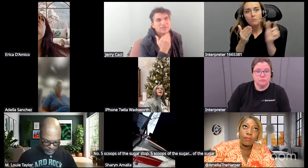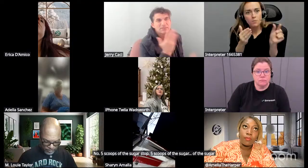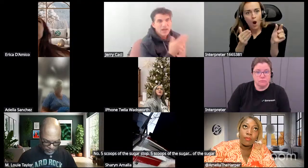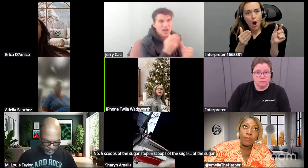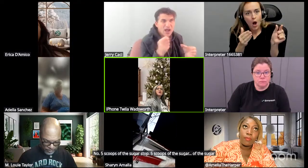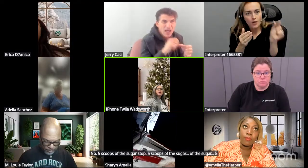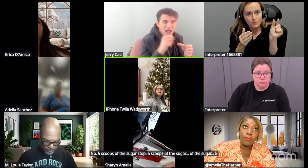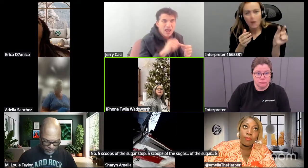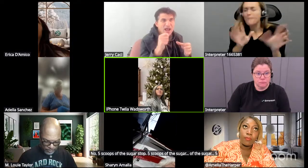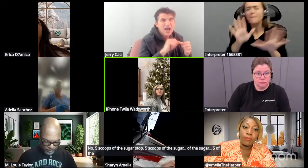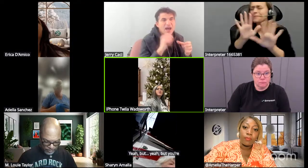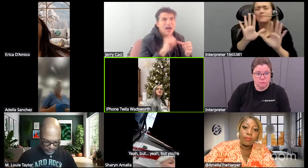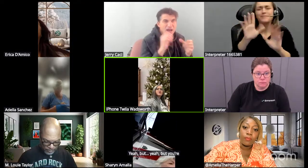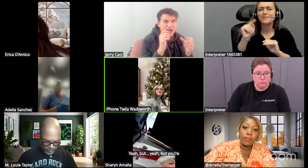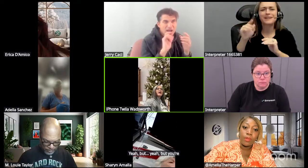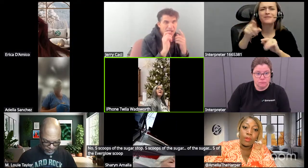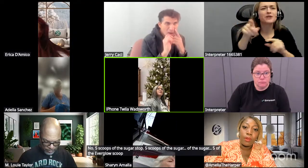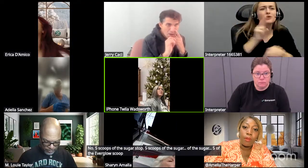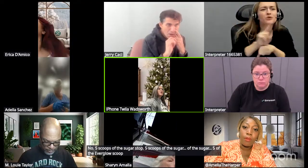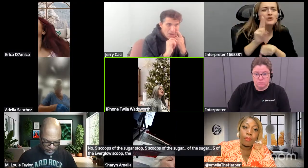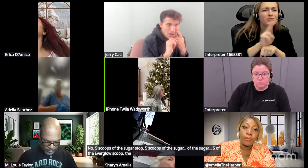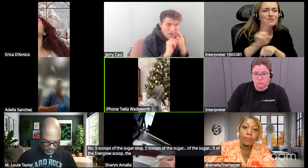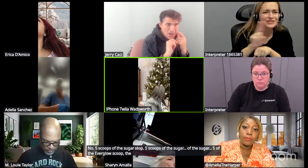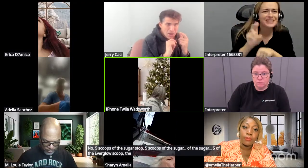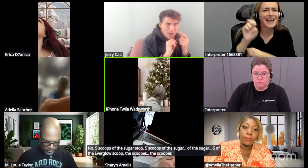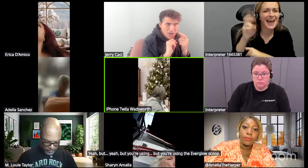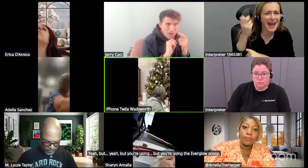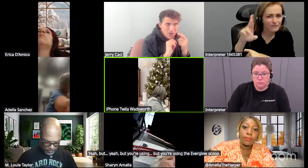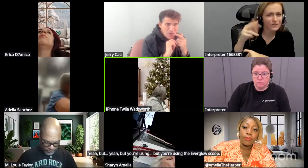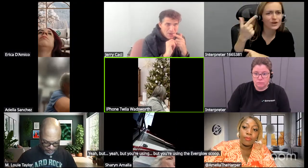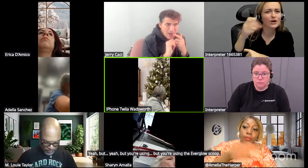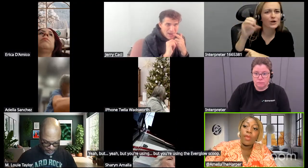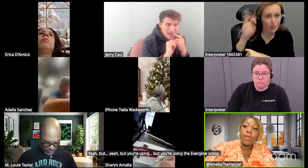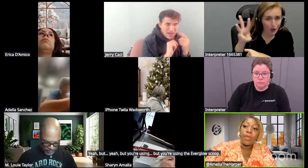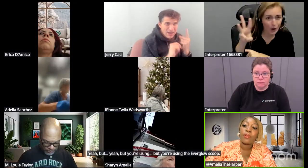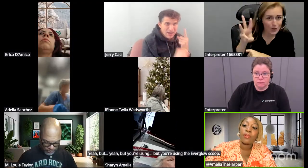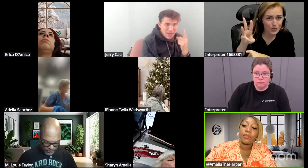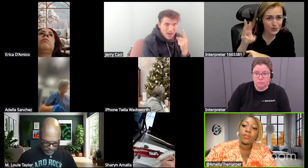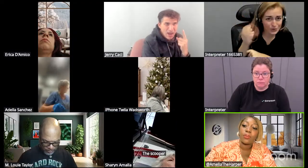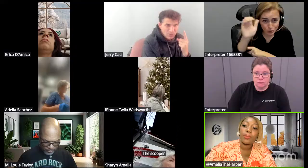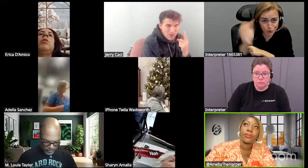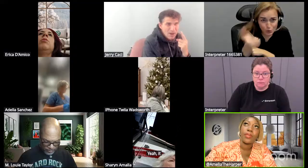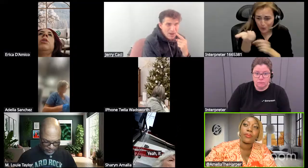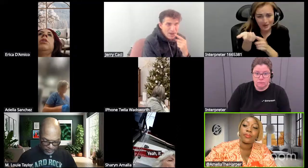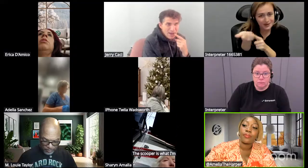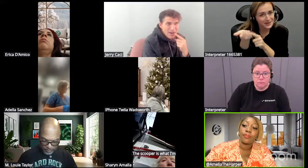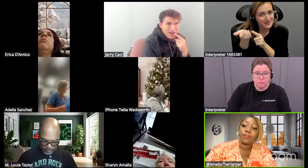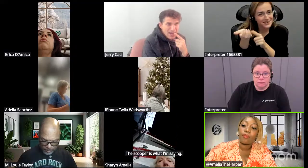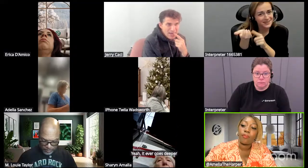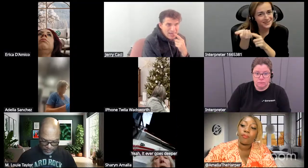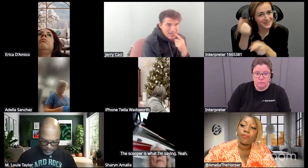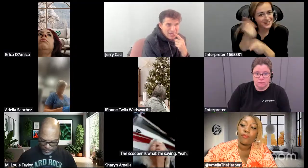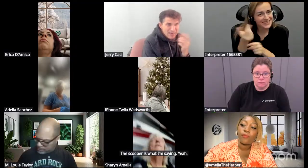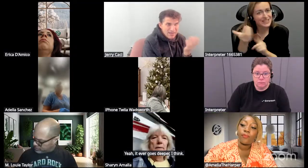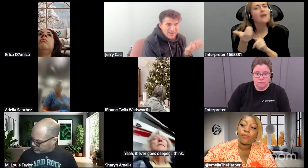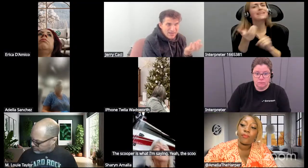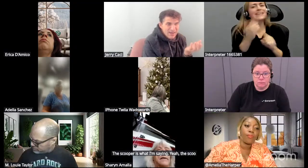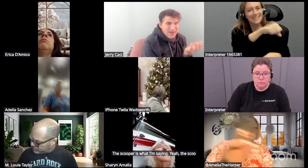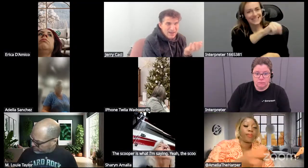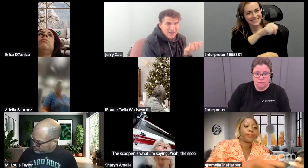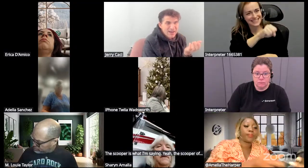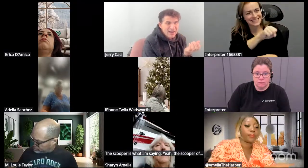5 of the Everglow scoop. you're using the Everglow scoop. The Yeah, Yeah. scooper is Everglow what I'm scooper. saying. Yeah. Yeah, the scooper of